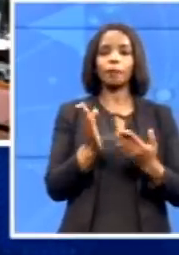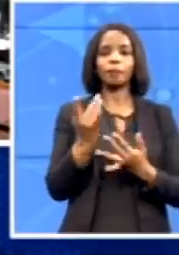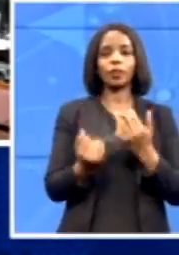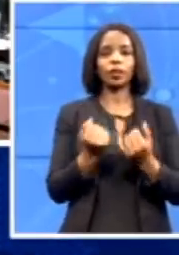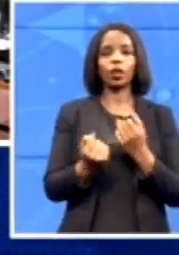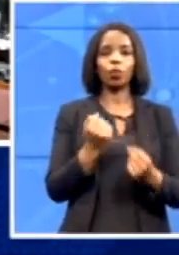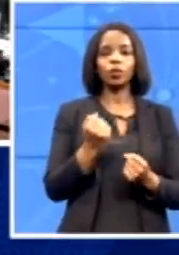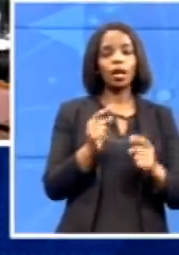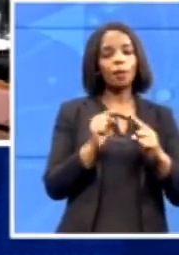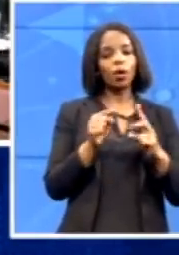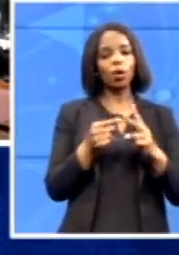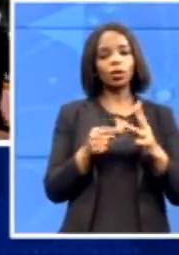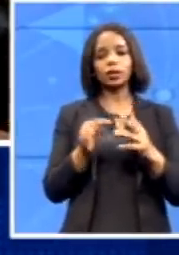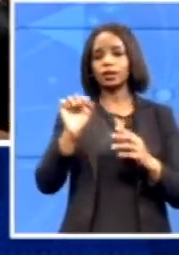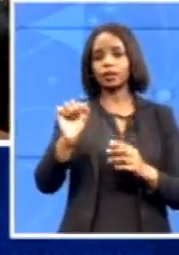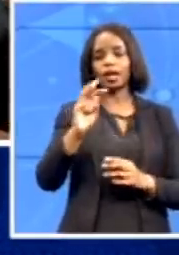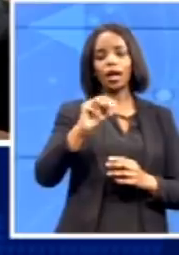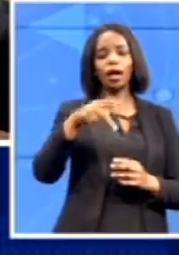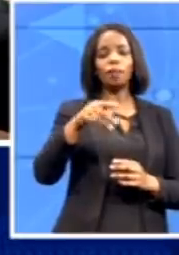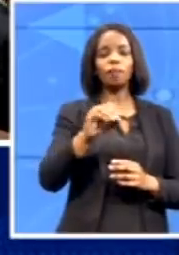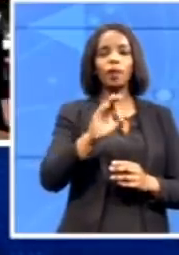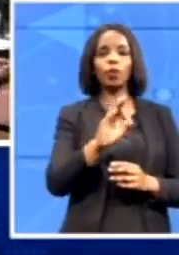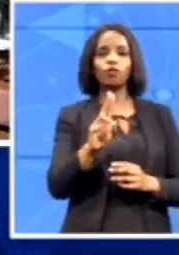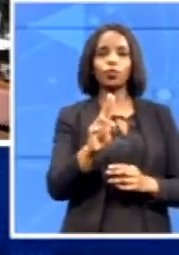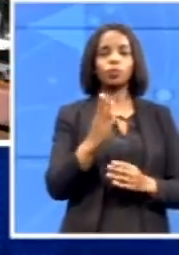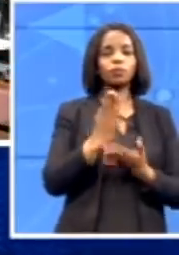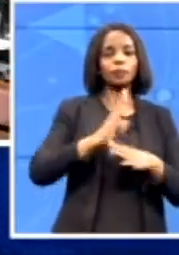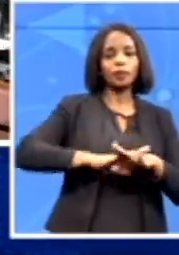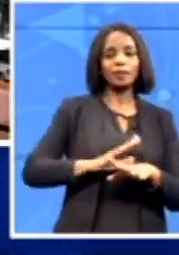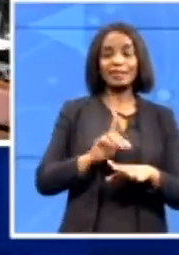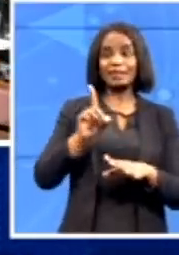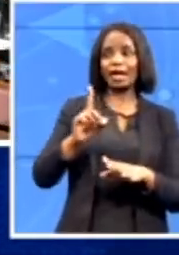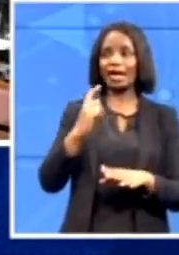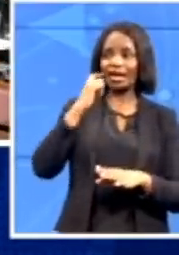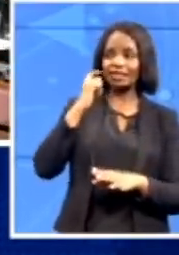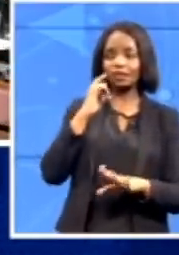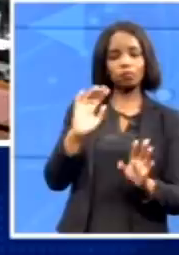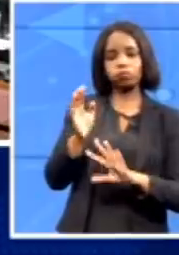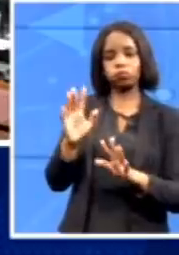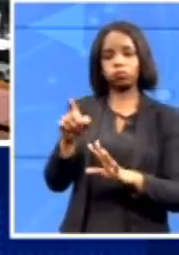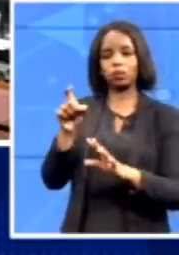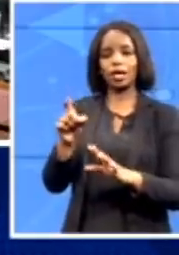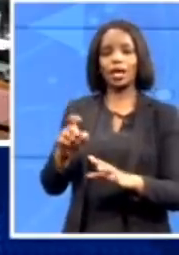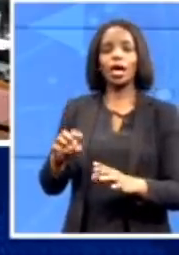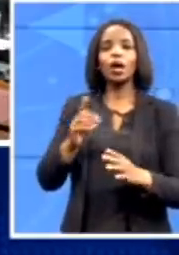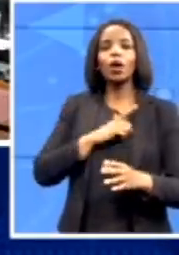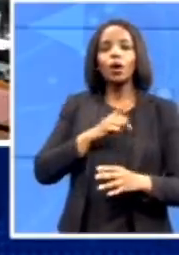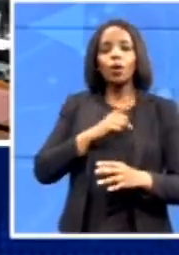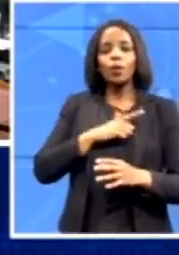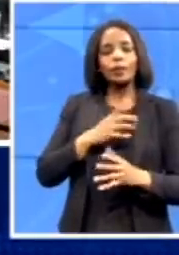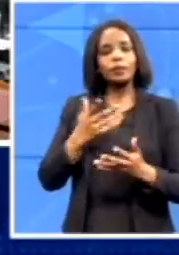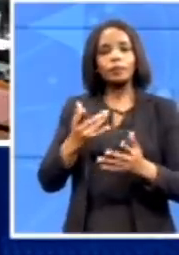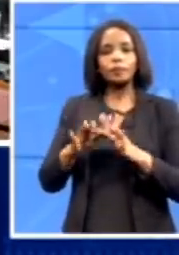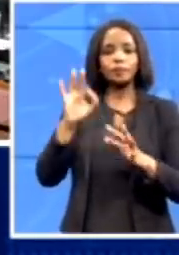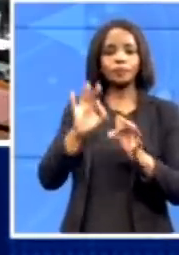complex at times. That isn't an easy matter to follow, and particularly when the whole issue centers around